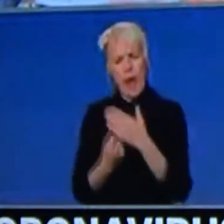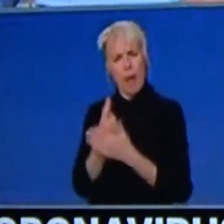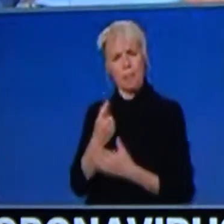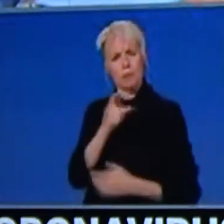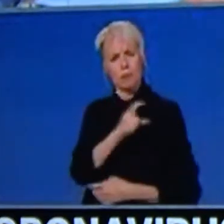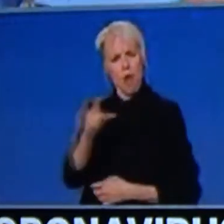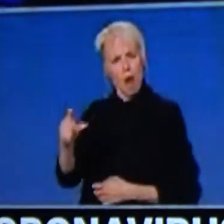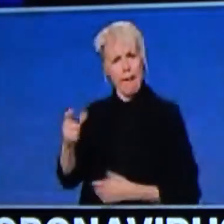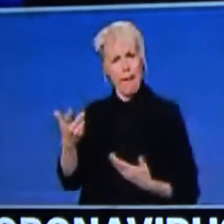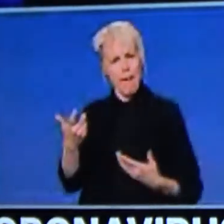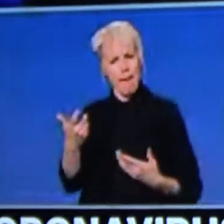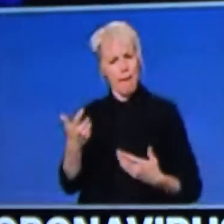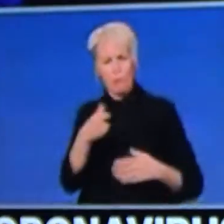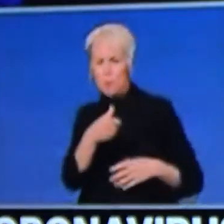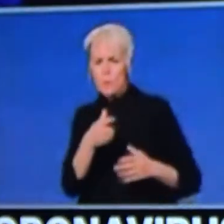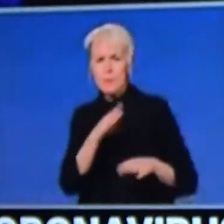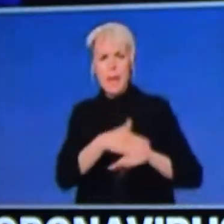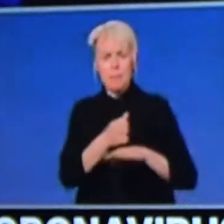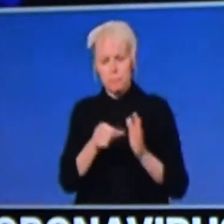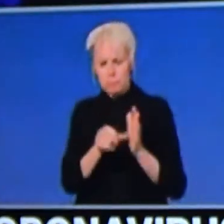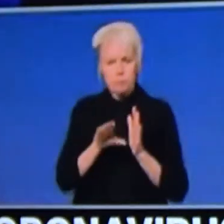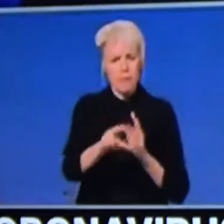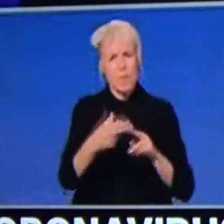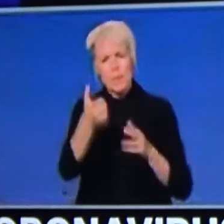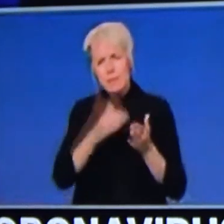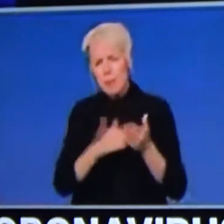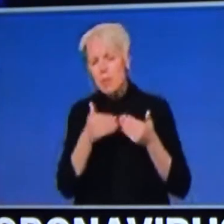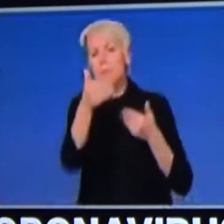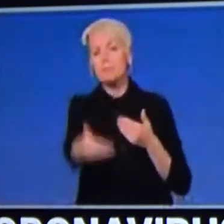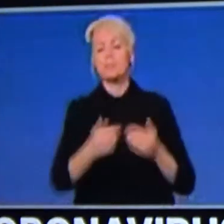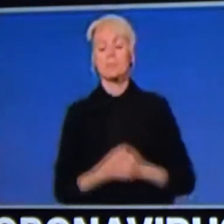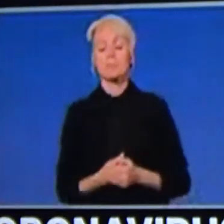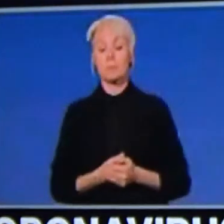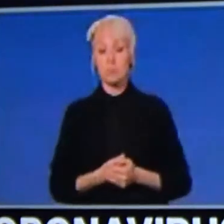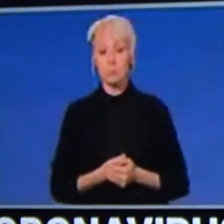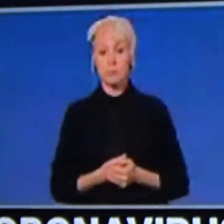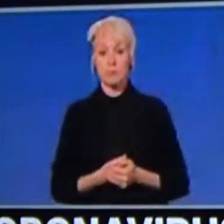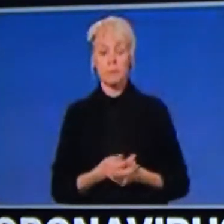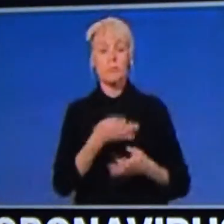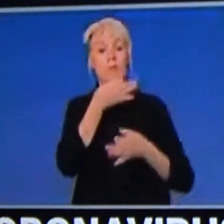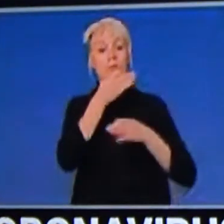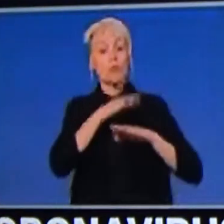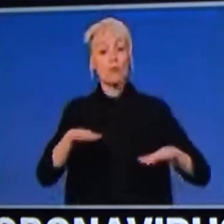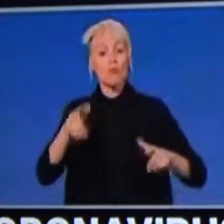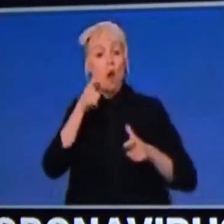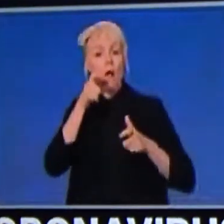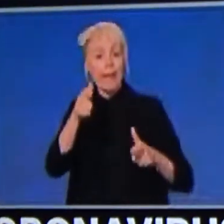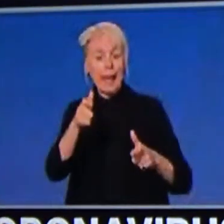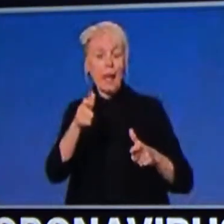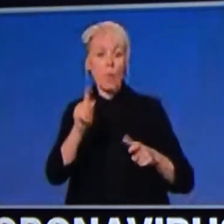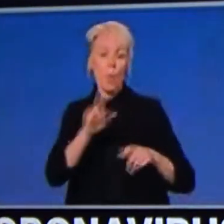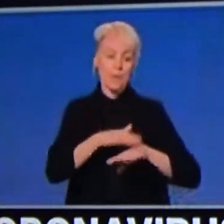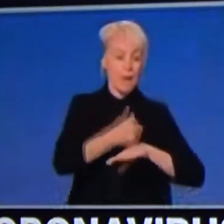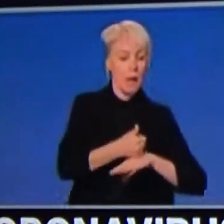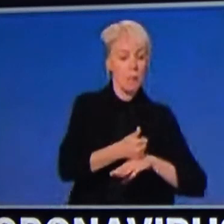place meant to last 6 months? I'll start with the second one first. The childcare is the arrangements we've put in place for childcare or